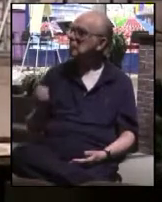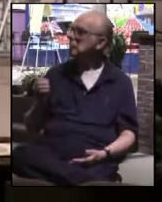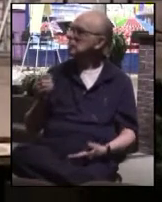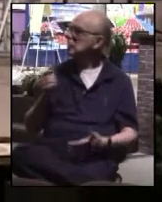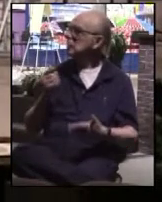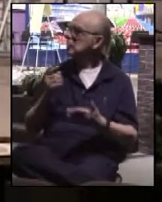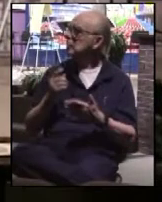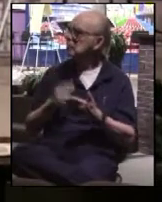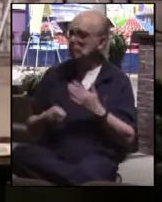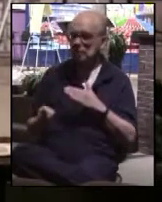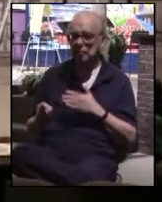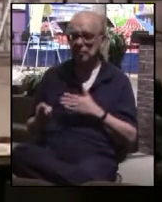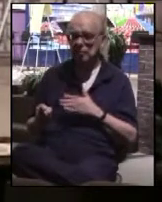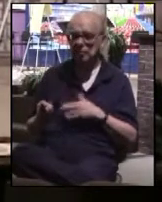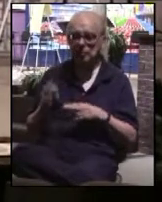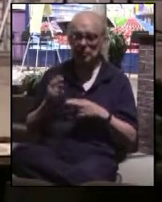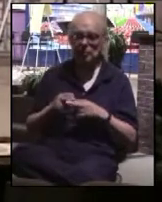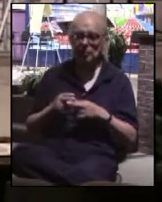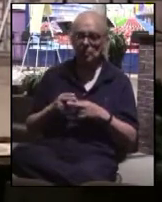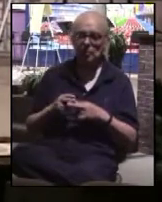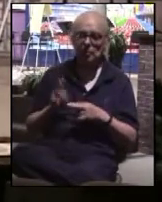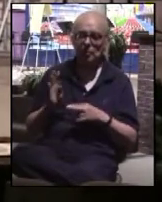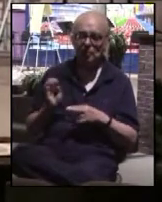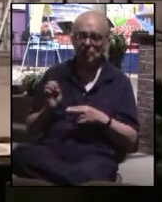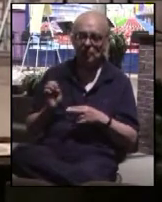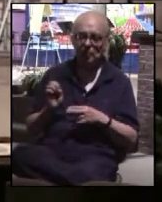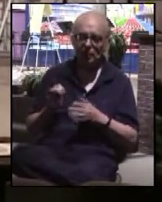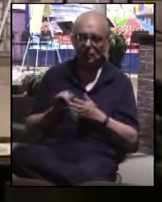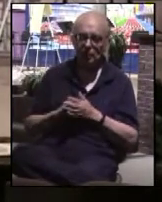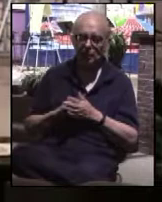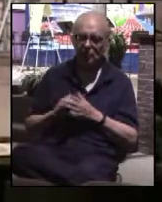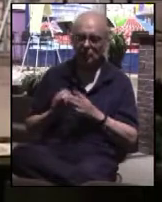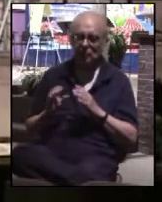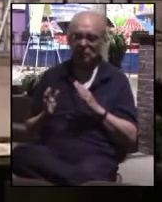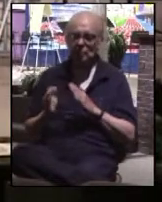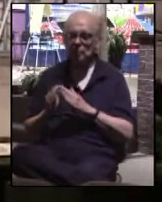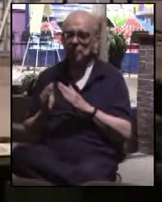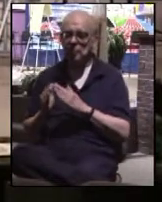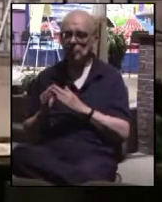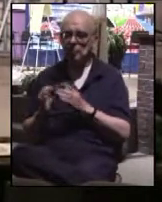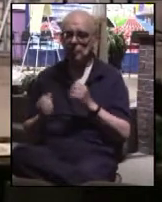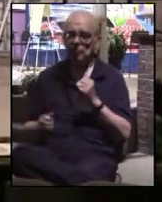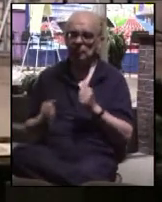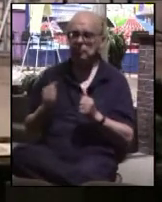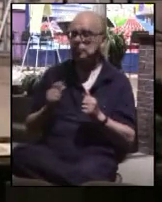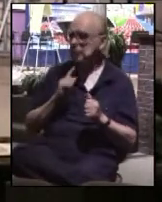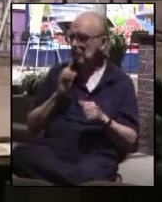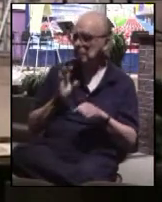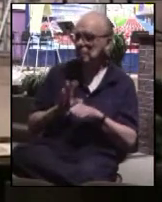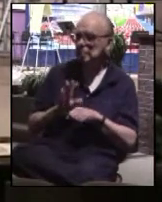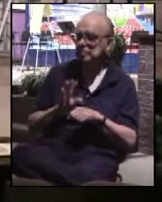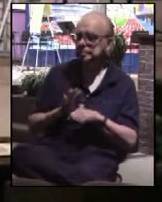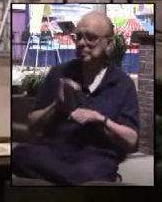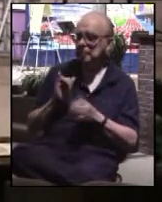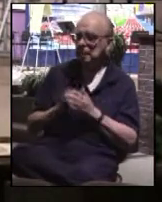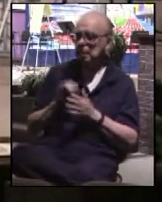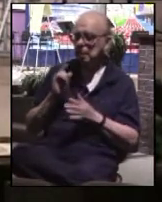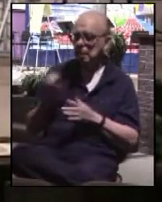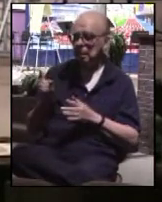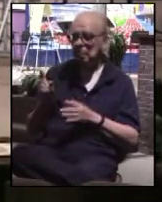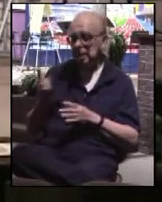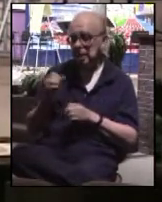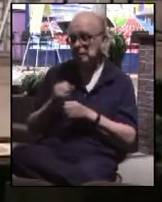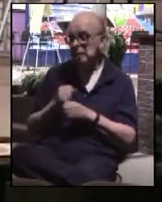the church well things outbreaks was